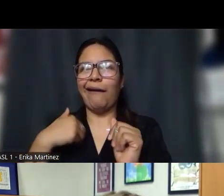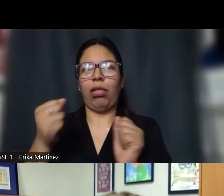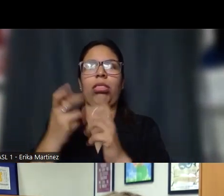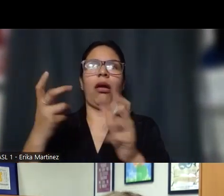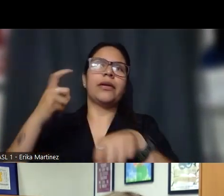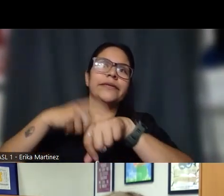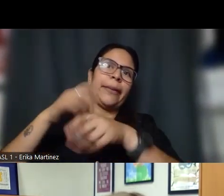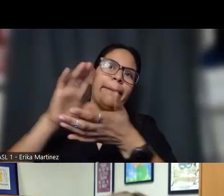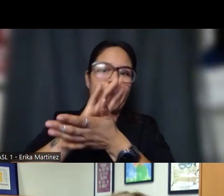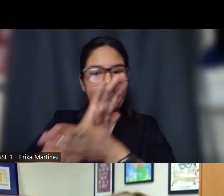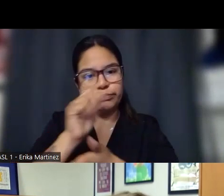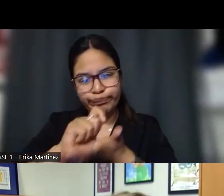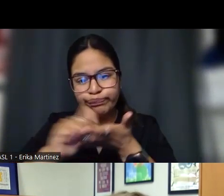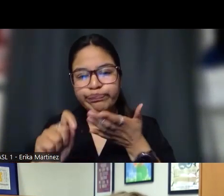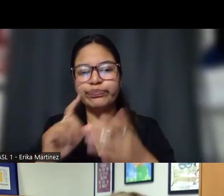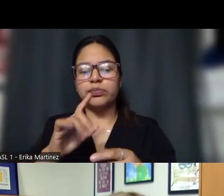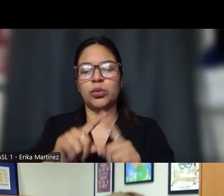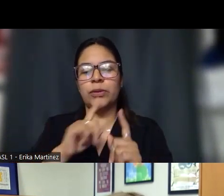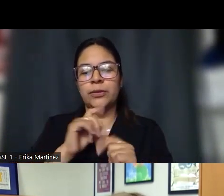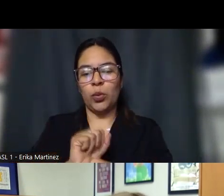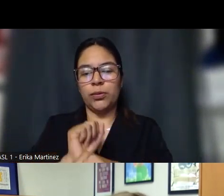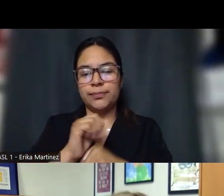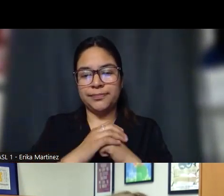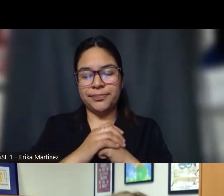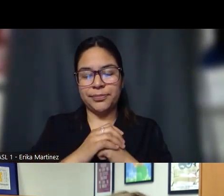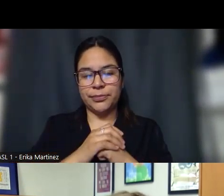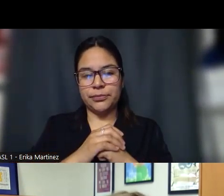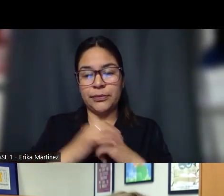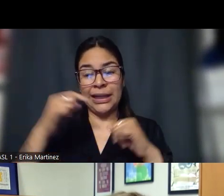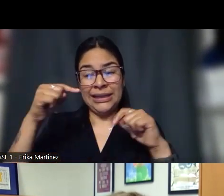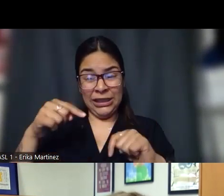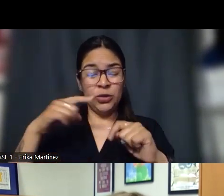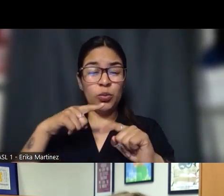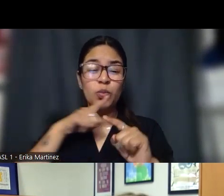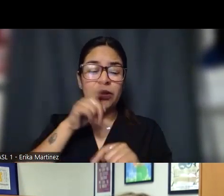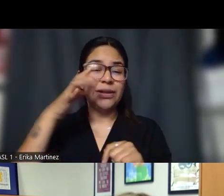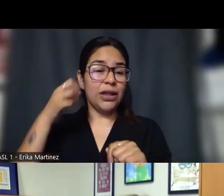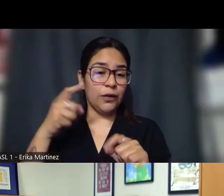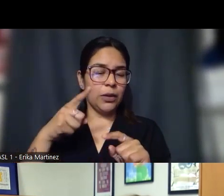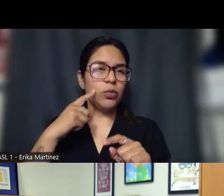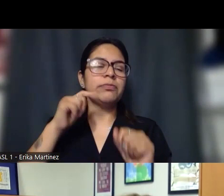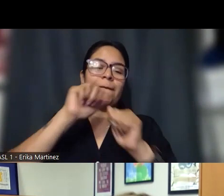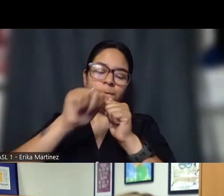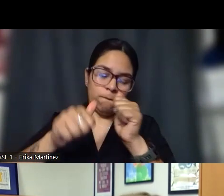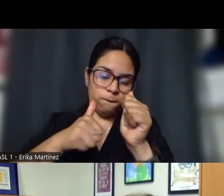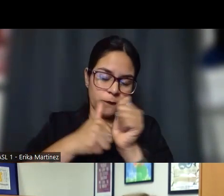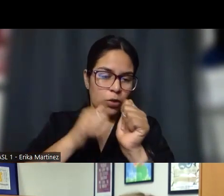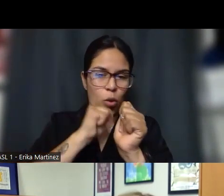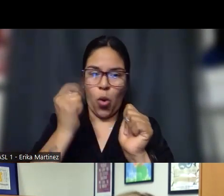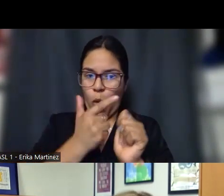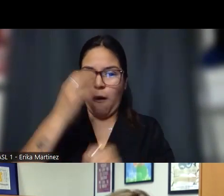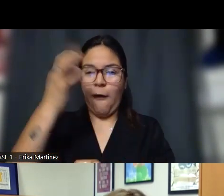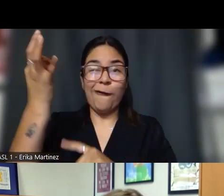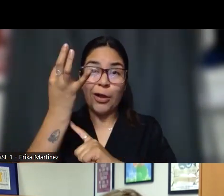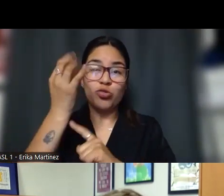And then last, but certainly not least, to ensure that we here in California comply with all the federal and state